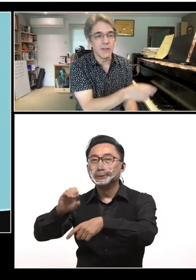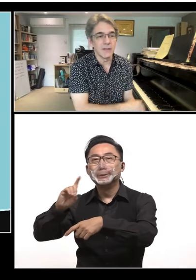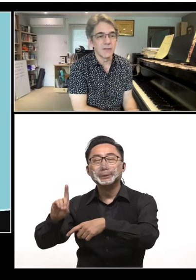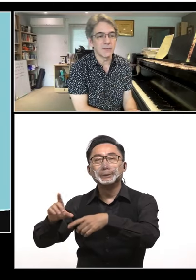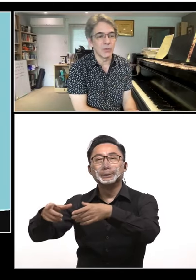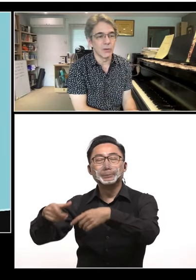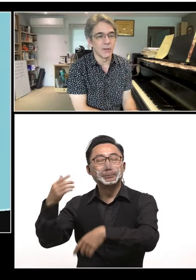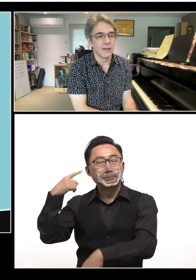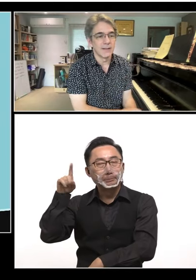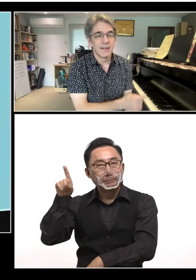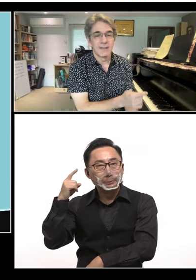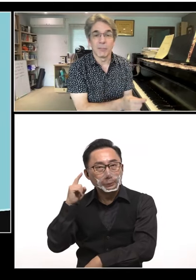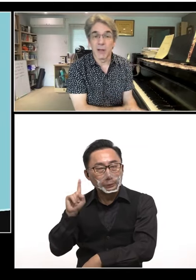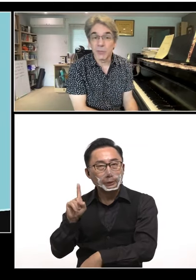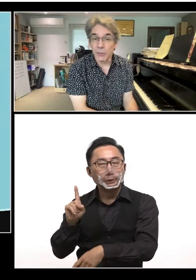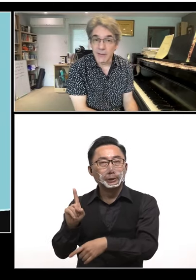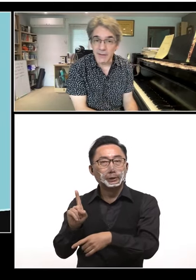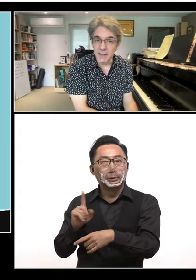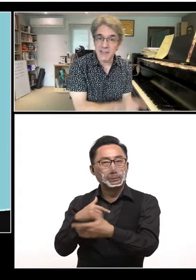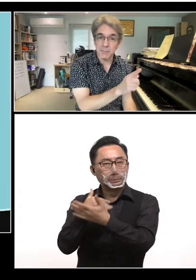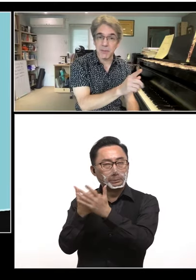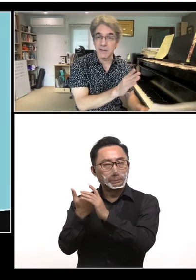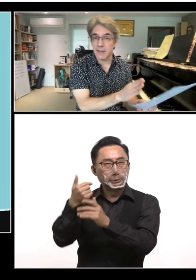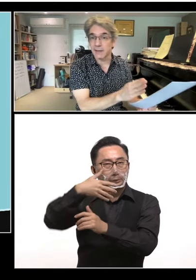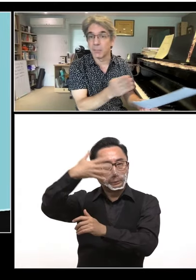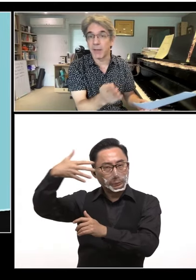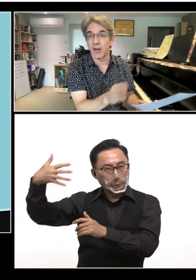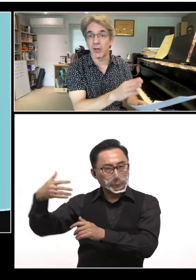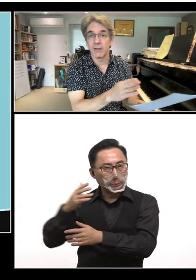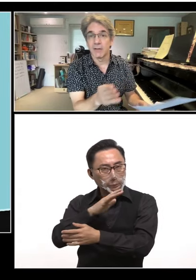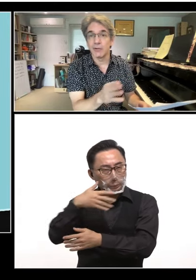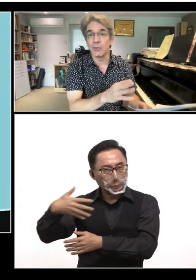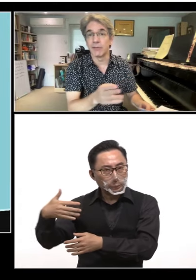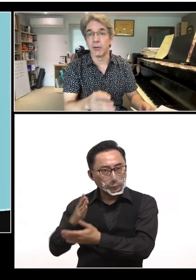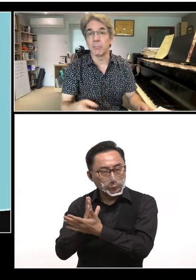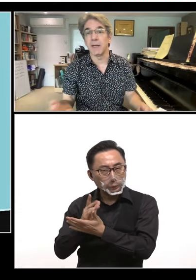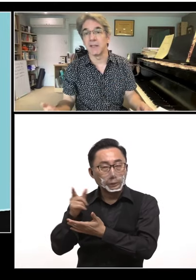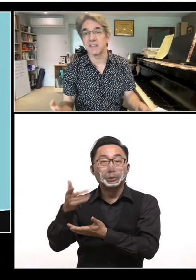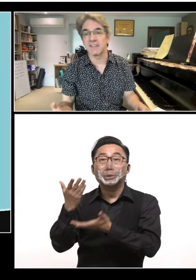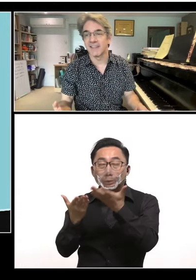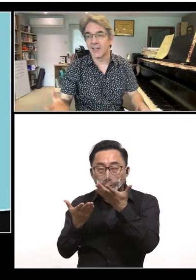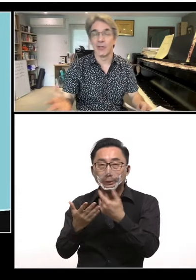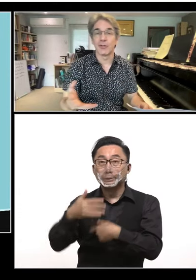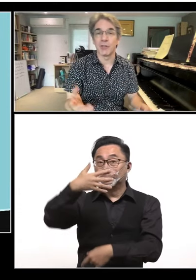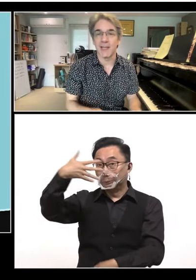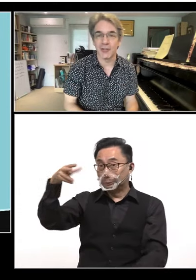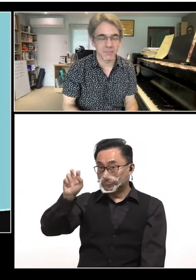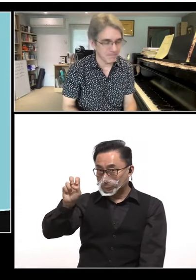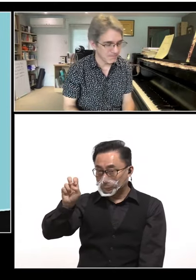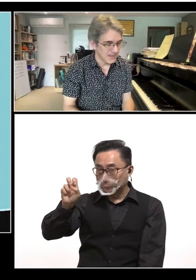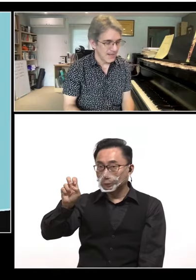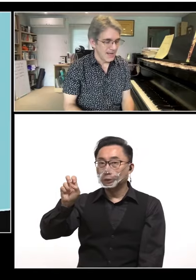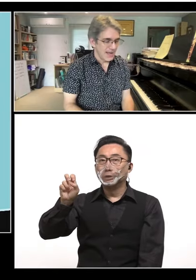several pieces, or sometimes we would listen to the same piece and compare two different pianists'